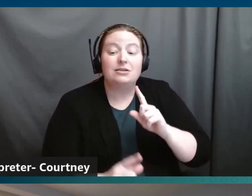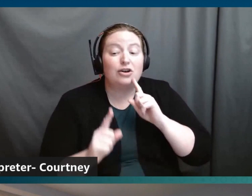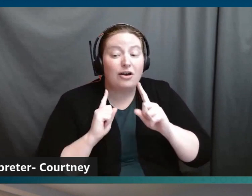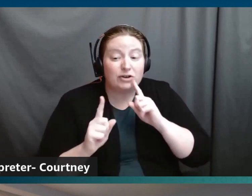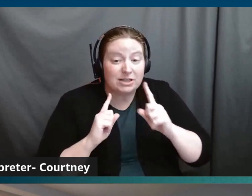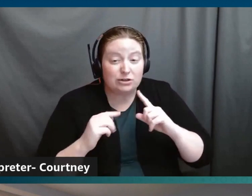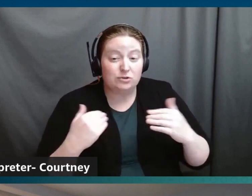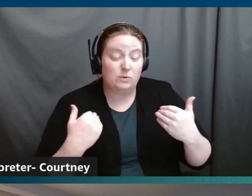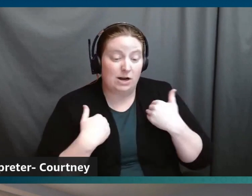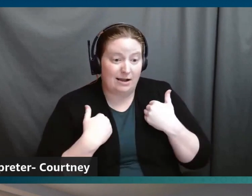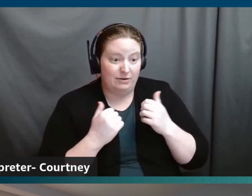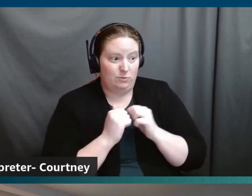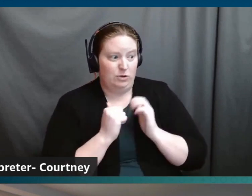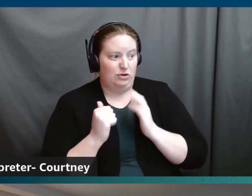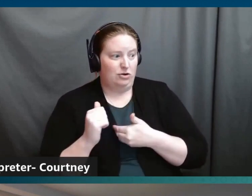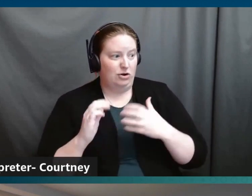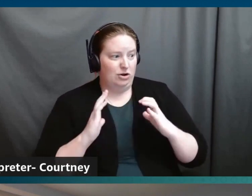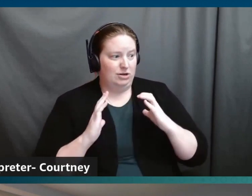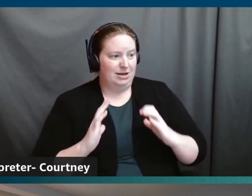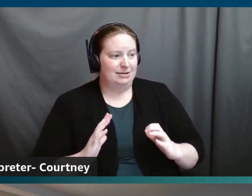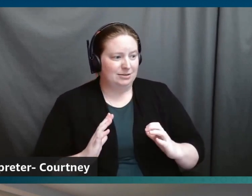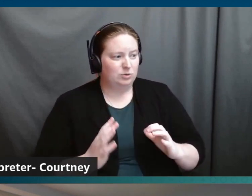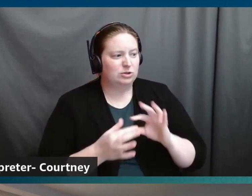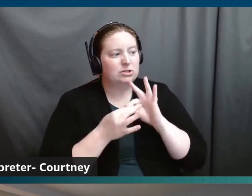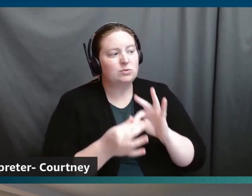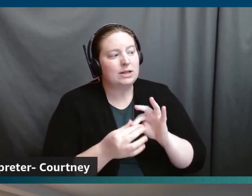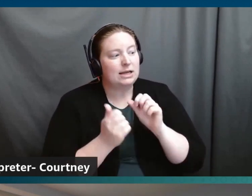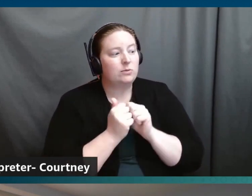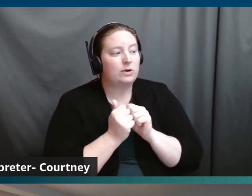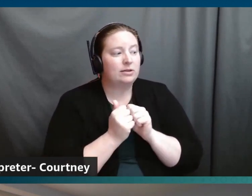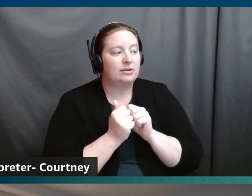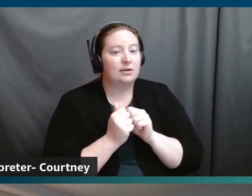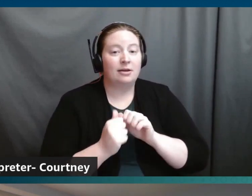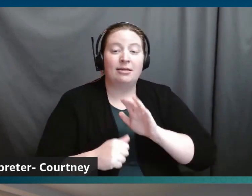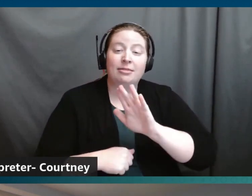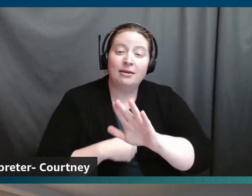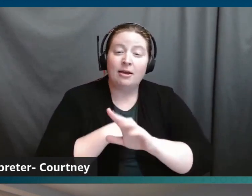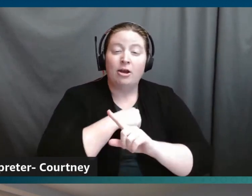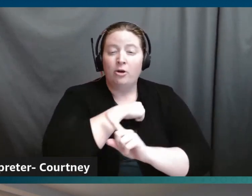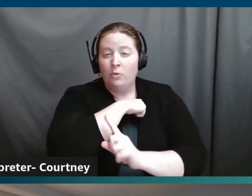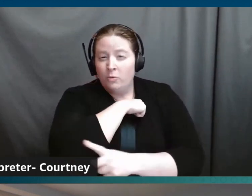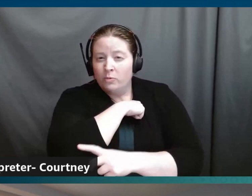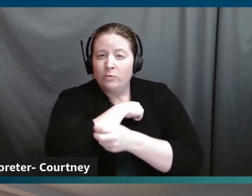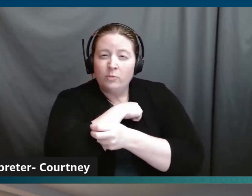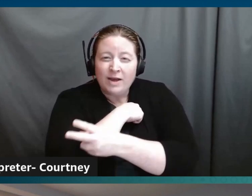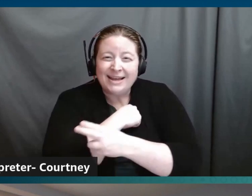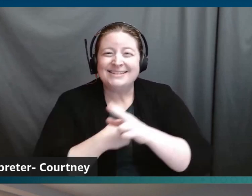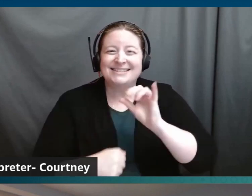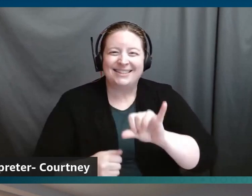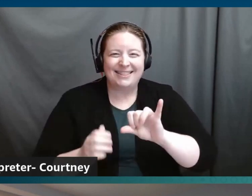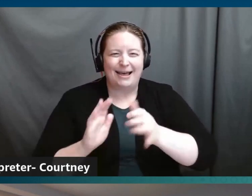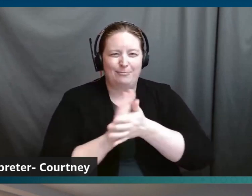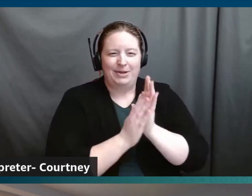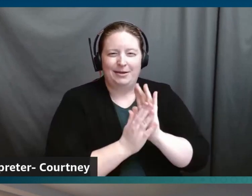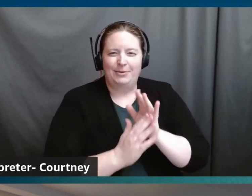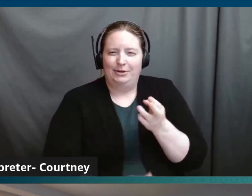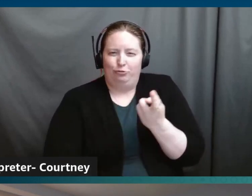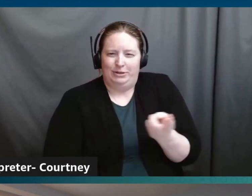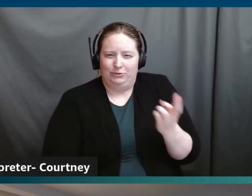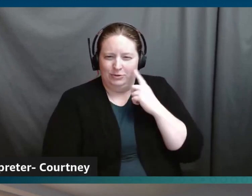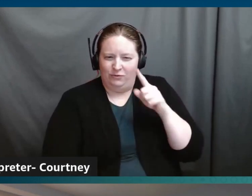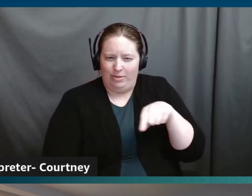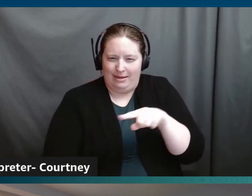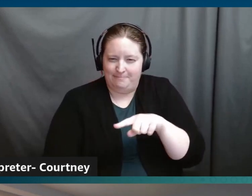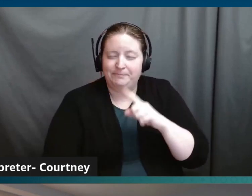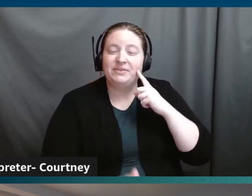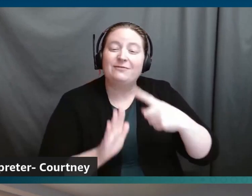with our customers is around taking their waste and making that become part of a resource for them, for example,